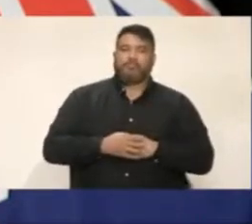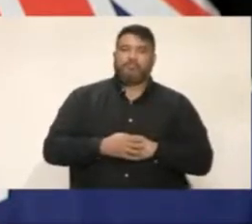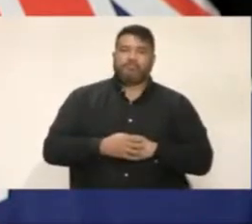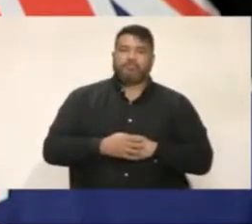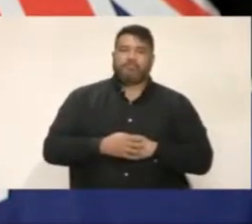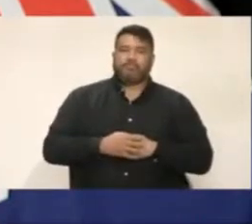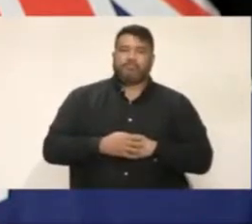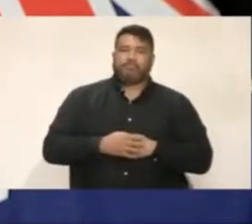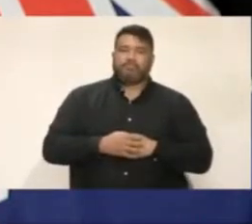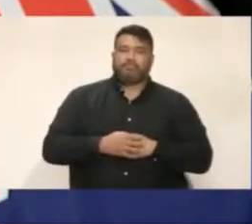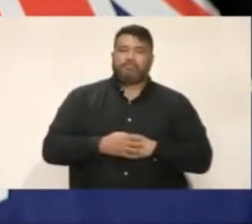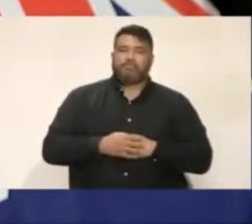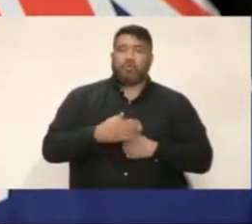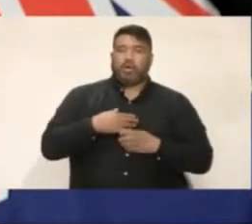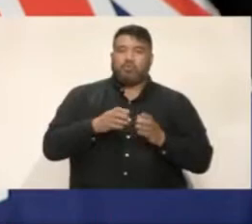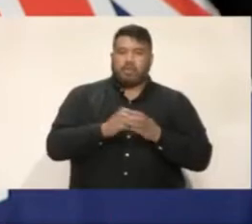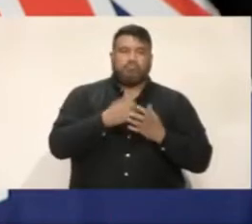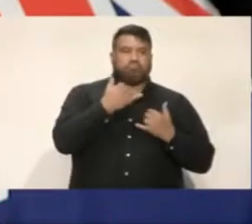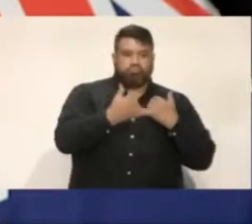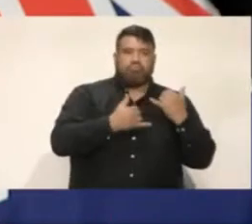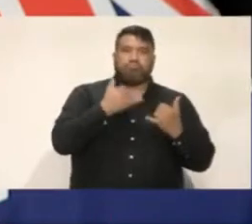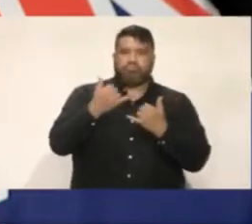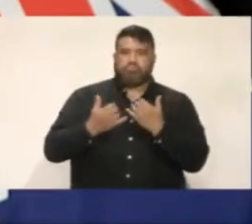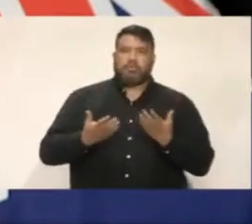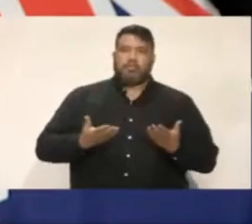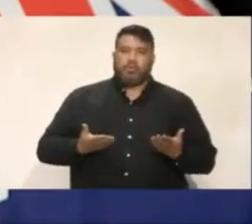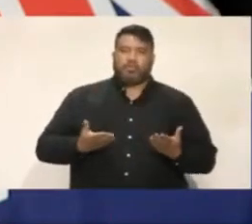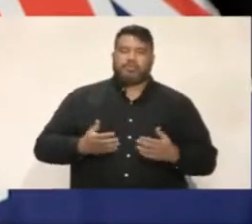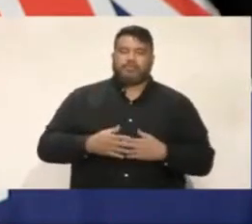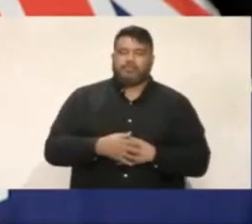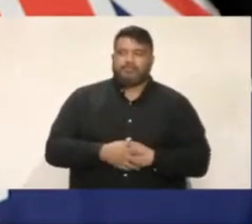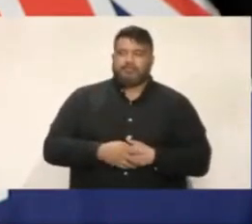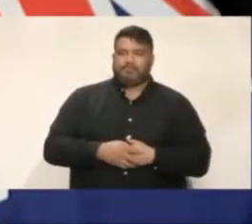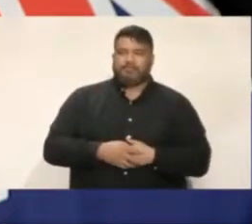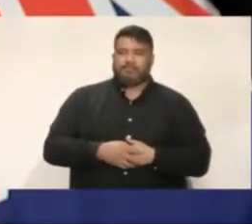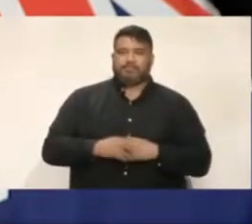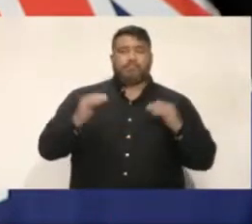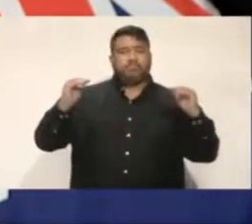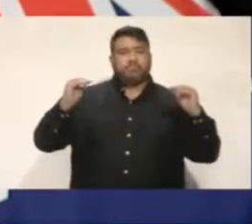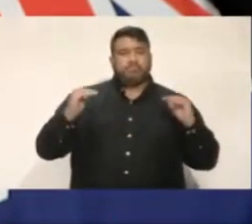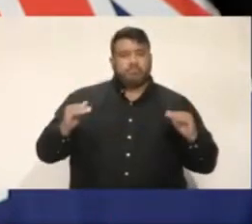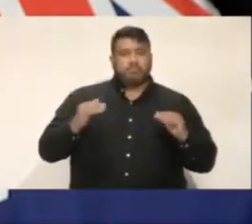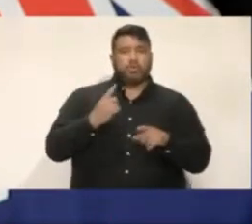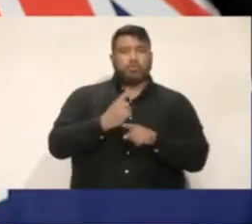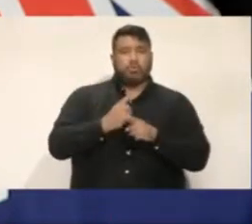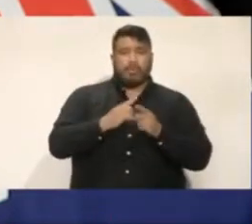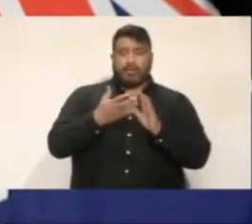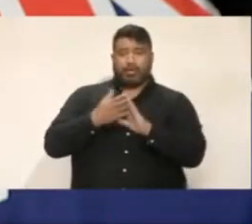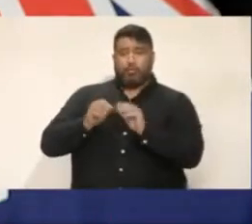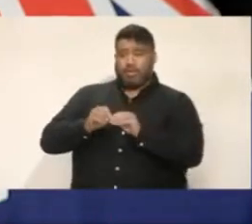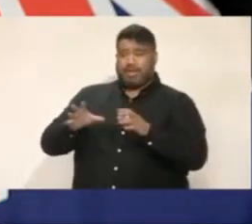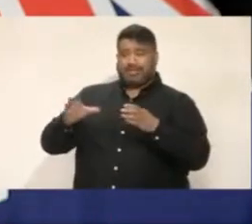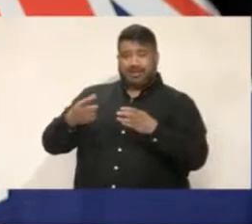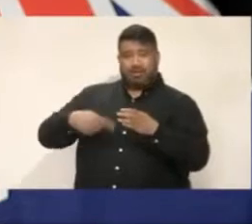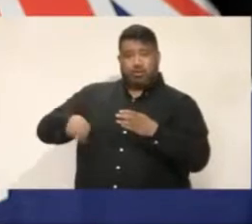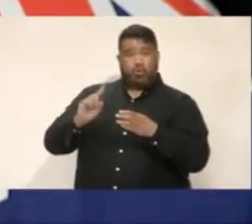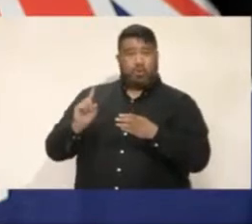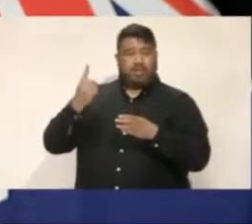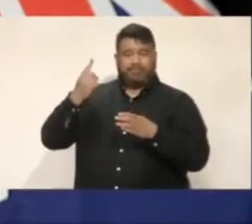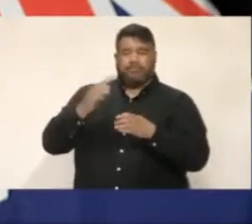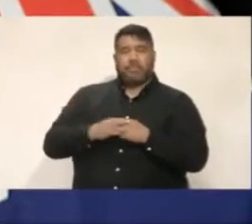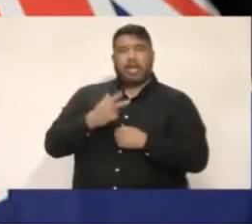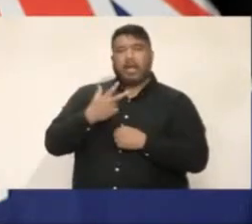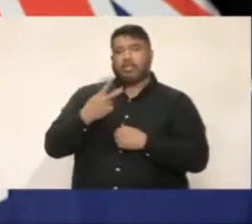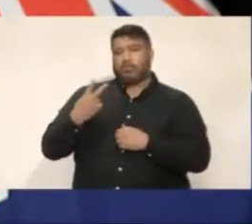of being contacted. There are 82 people in the community cluster who remain at the